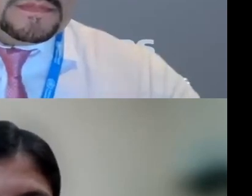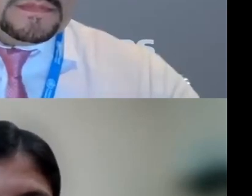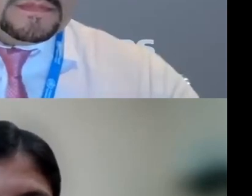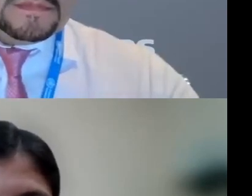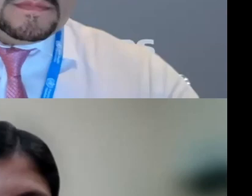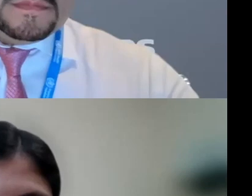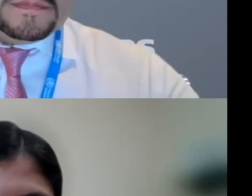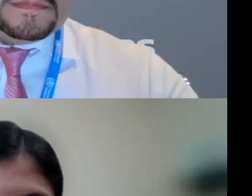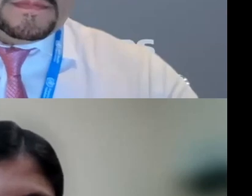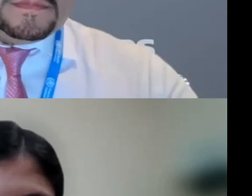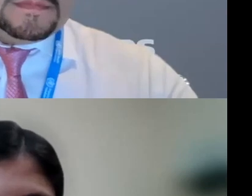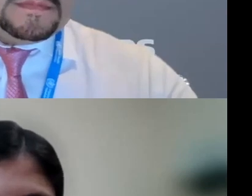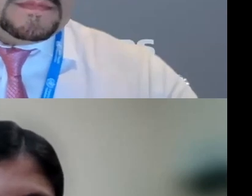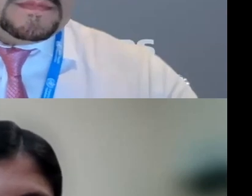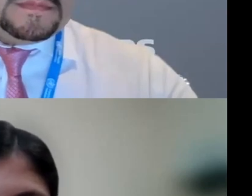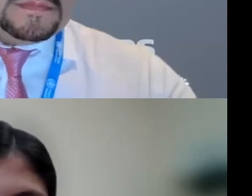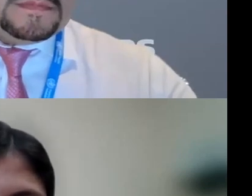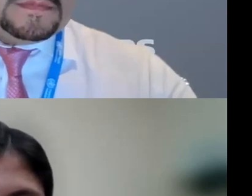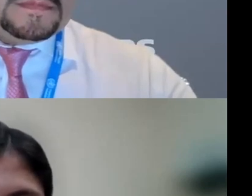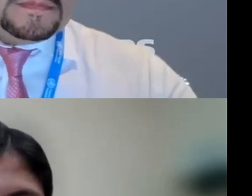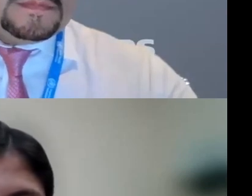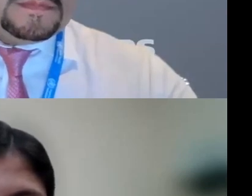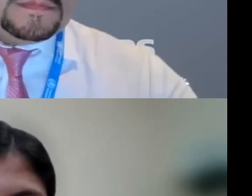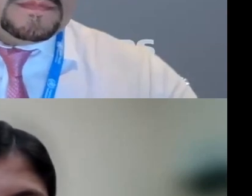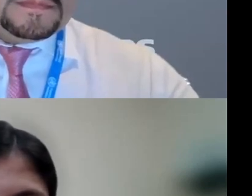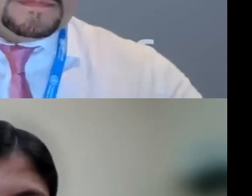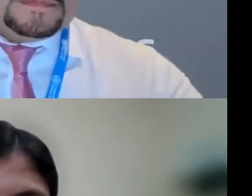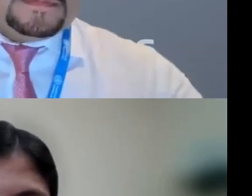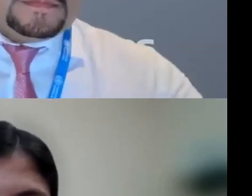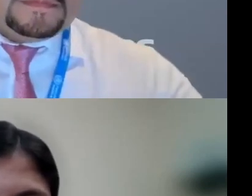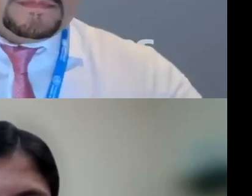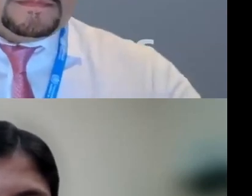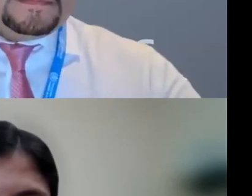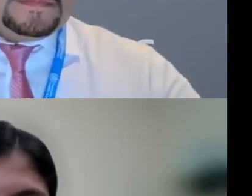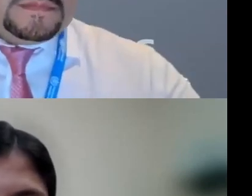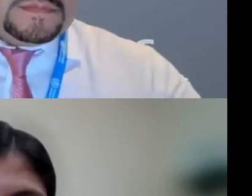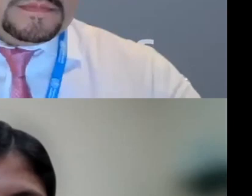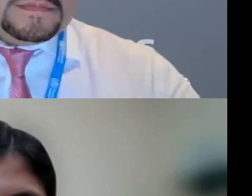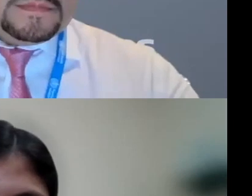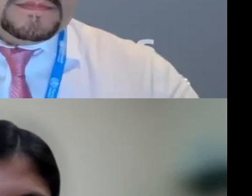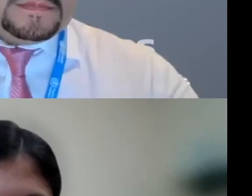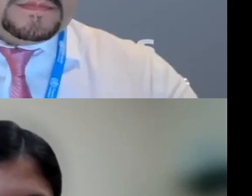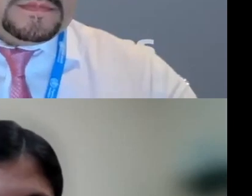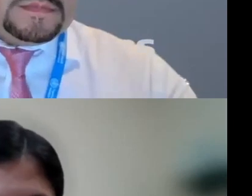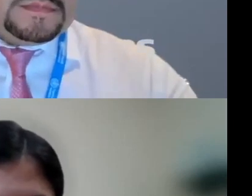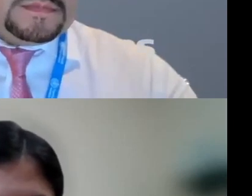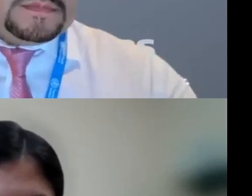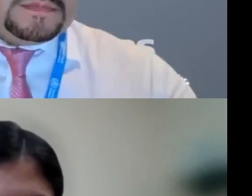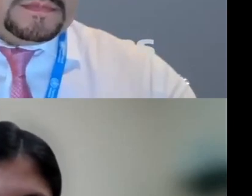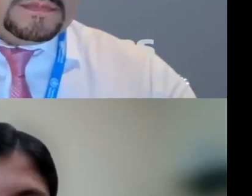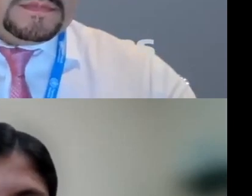also involved in these situations, but not leading the opinion of persons with